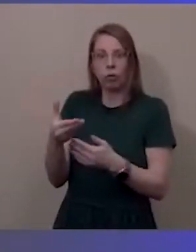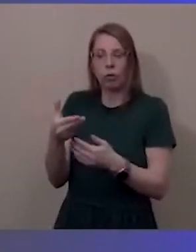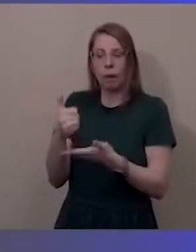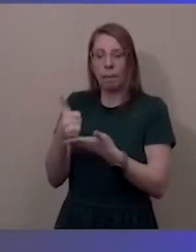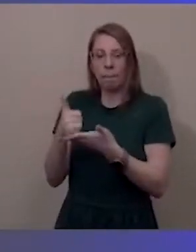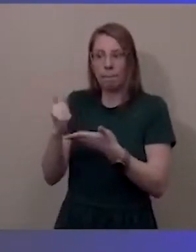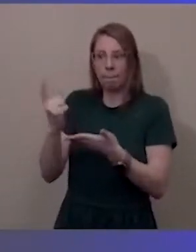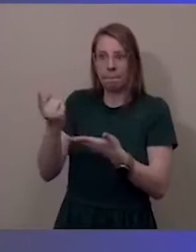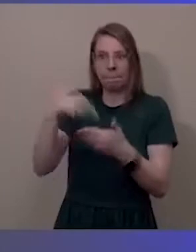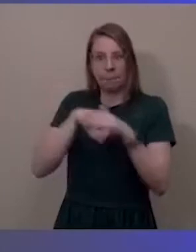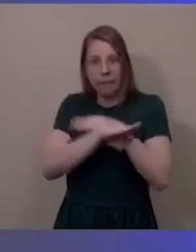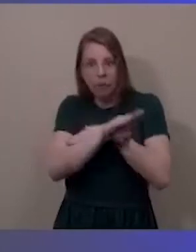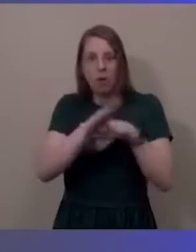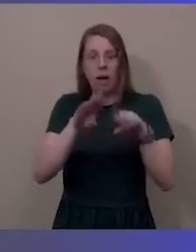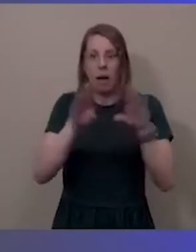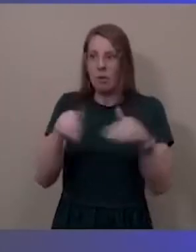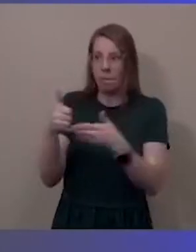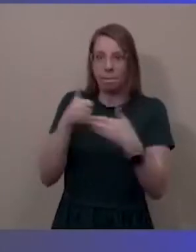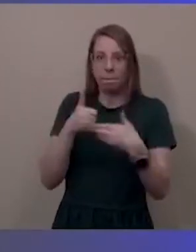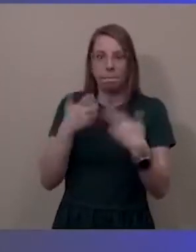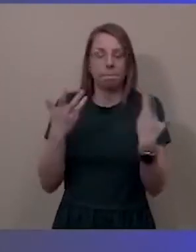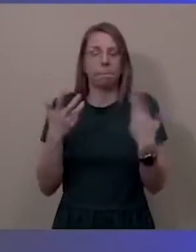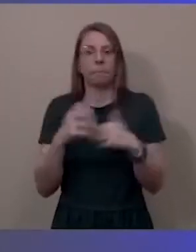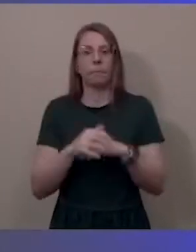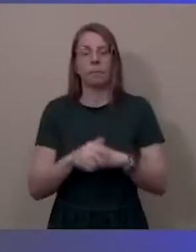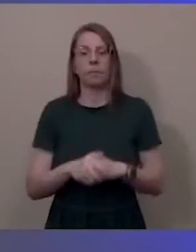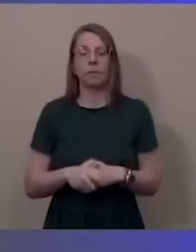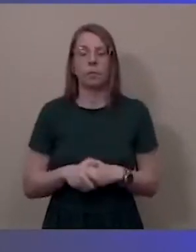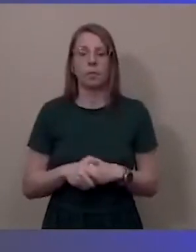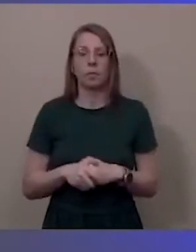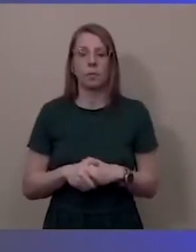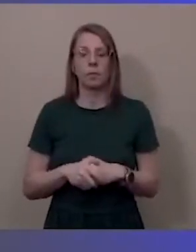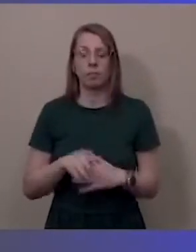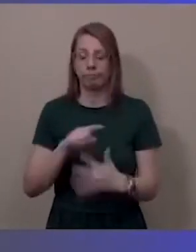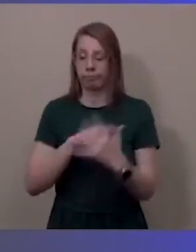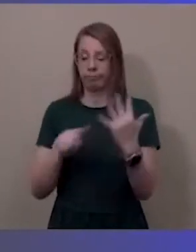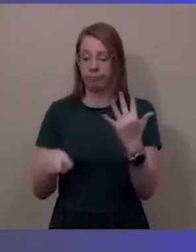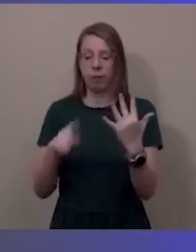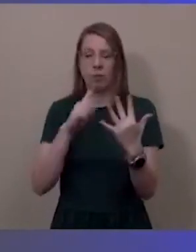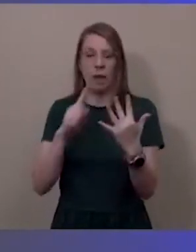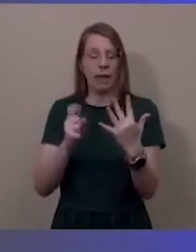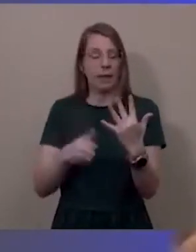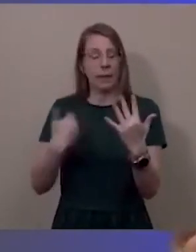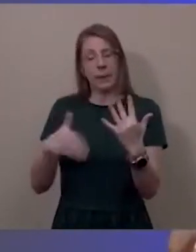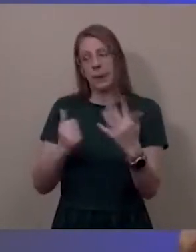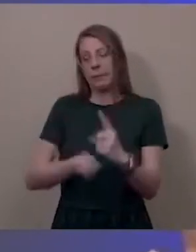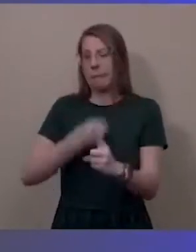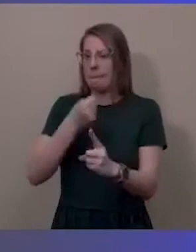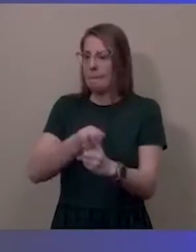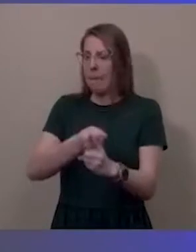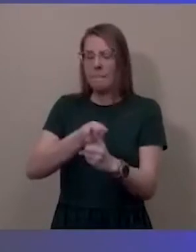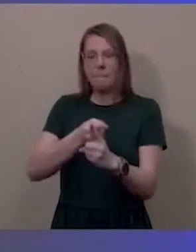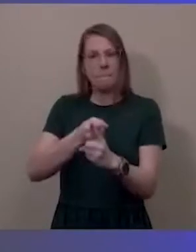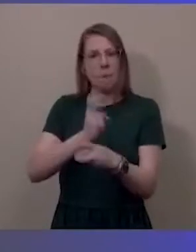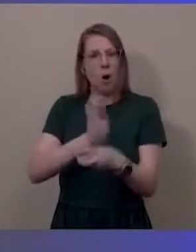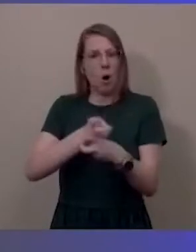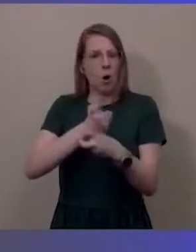them. Those kinds of issues really magnified, sort of the difficult job of a